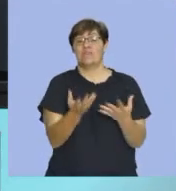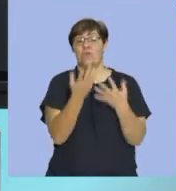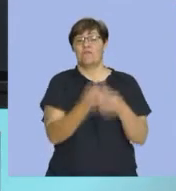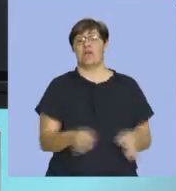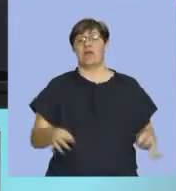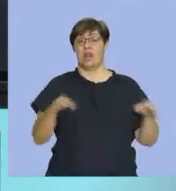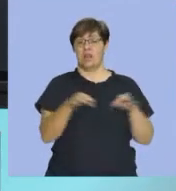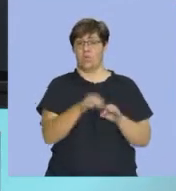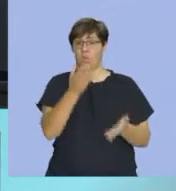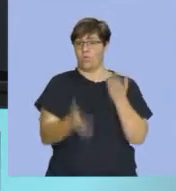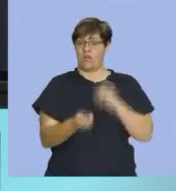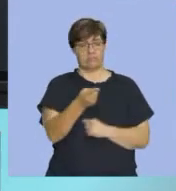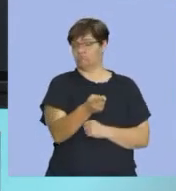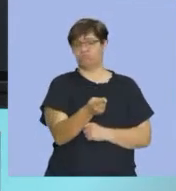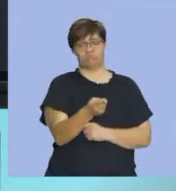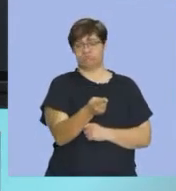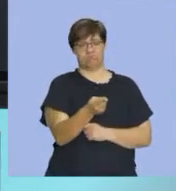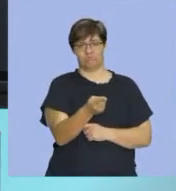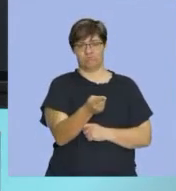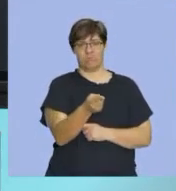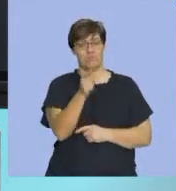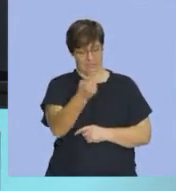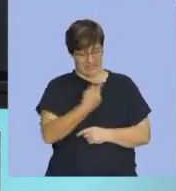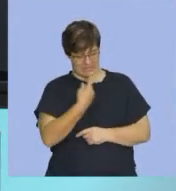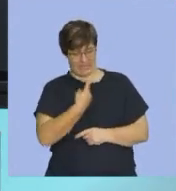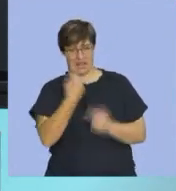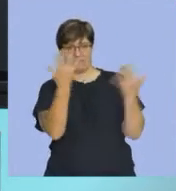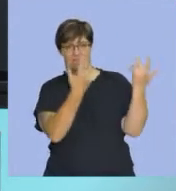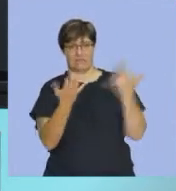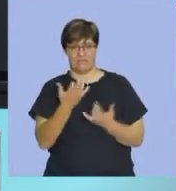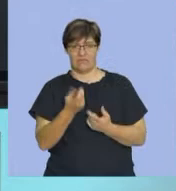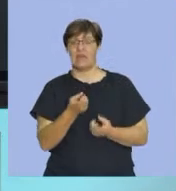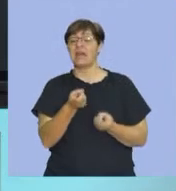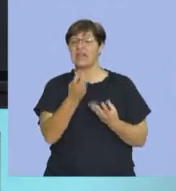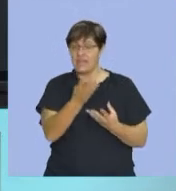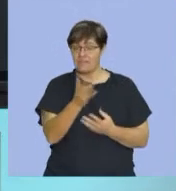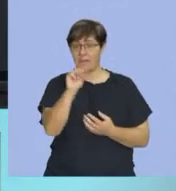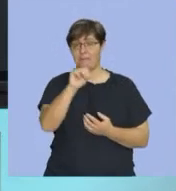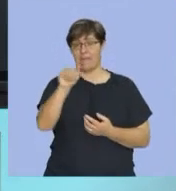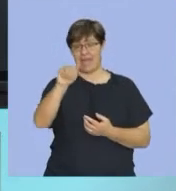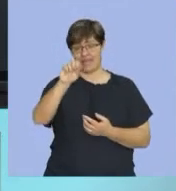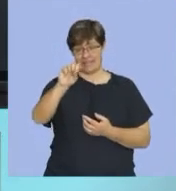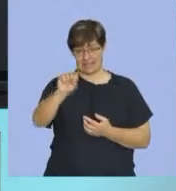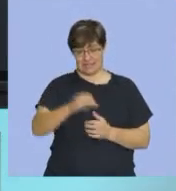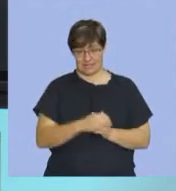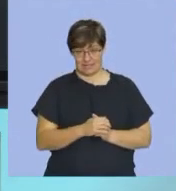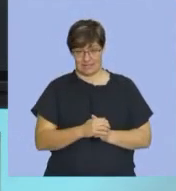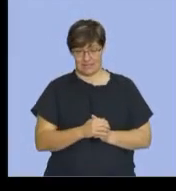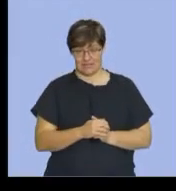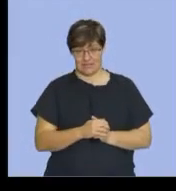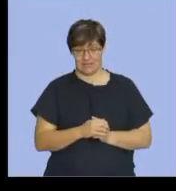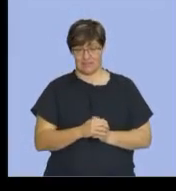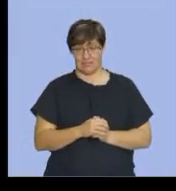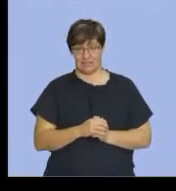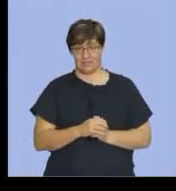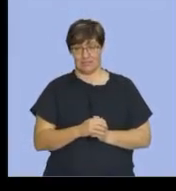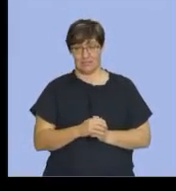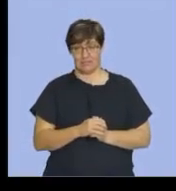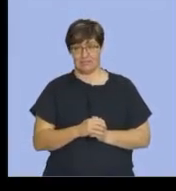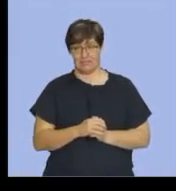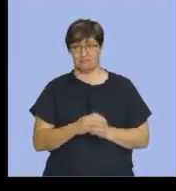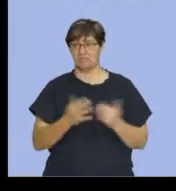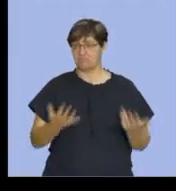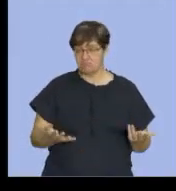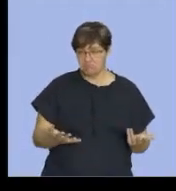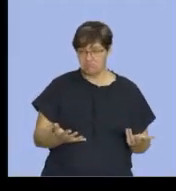value of weight. You will have to work it out. They'll give you the mass, okay? So if